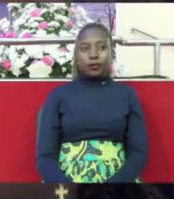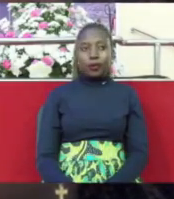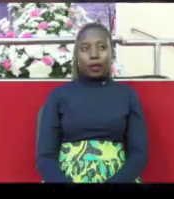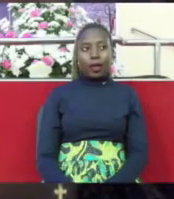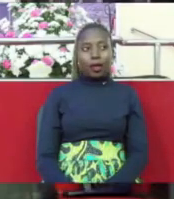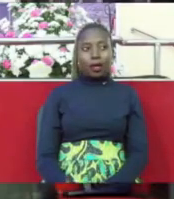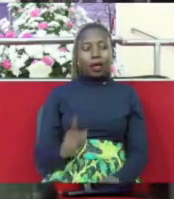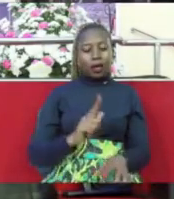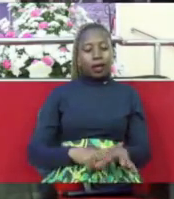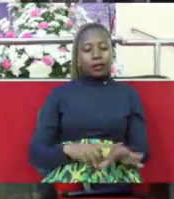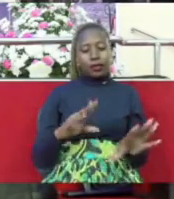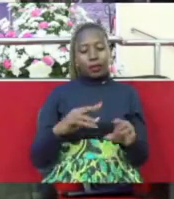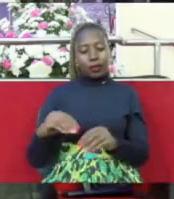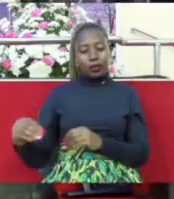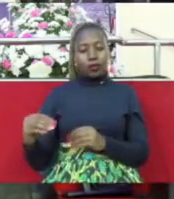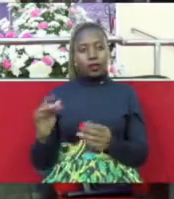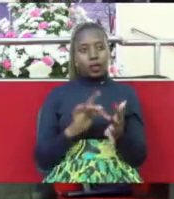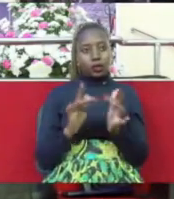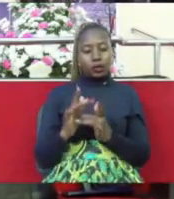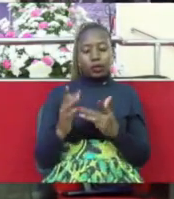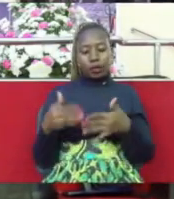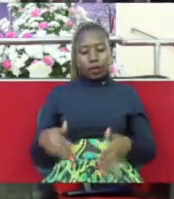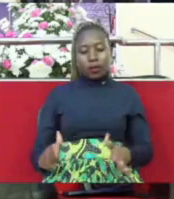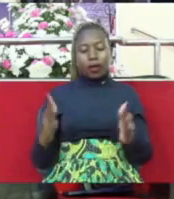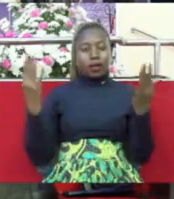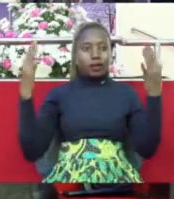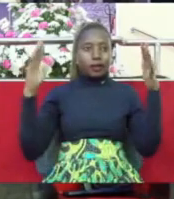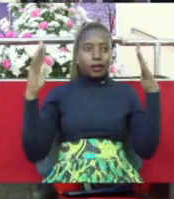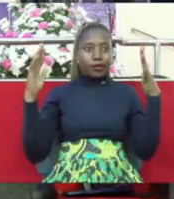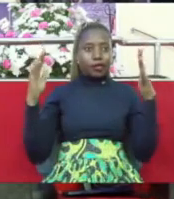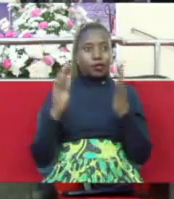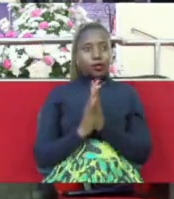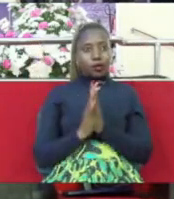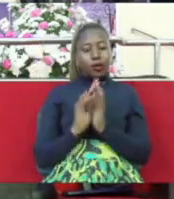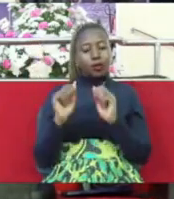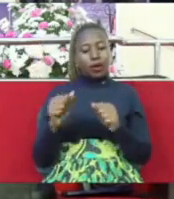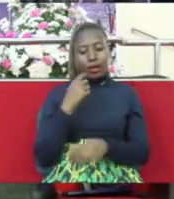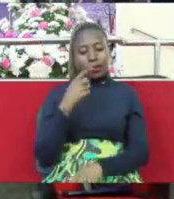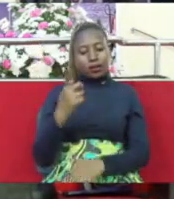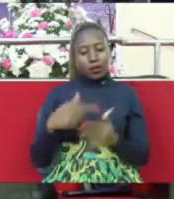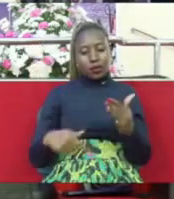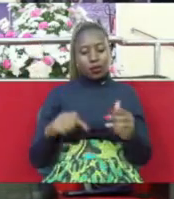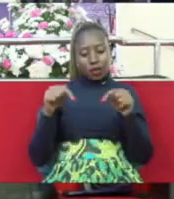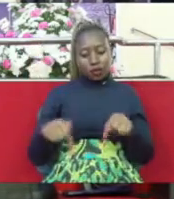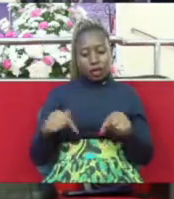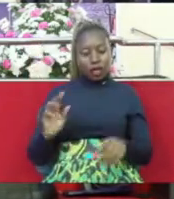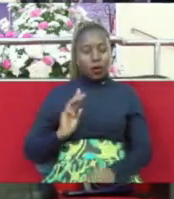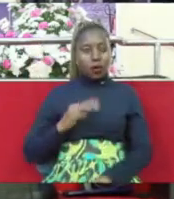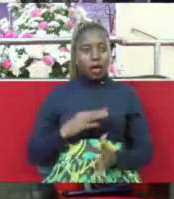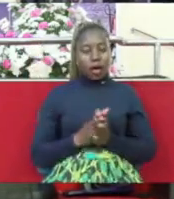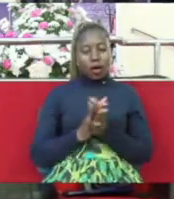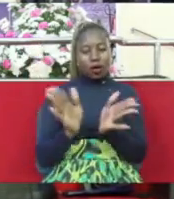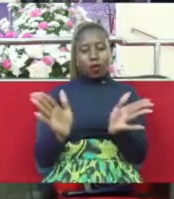into this Christmas, tunapoingia katika Krismasi, today we can say we are opening that door. Tunaweza sema leo hii tunaufungua ule mlango.